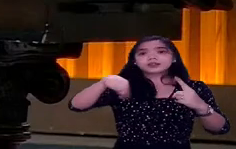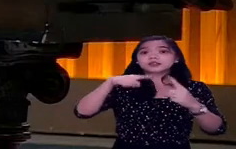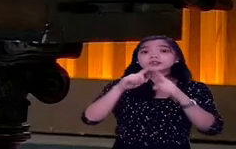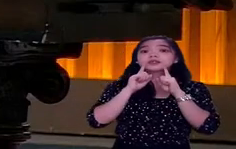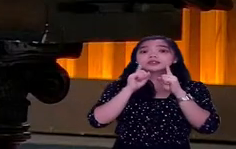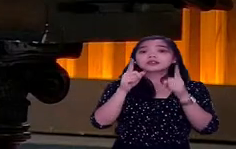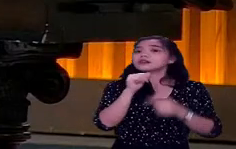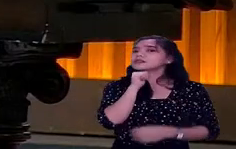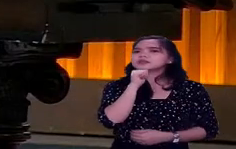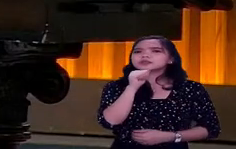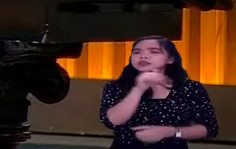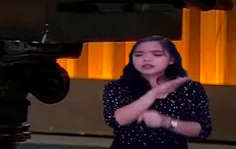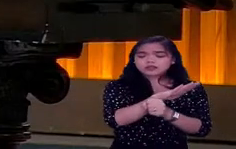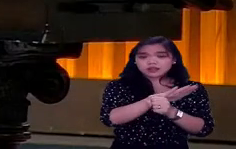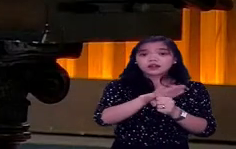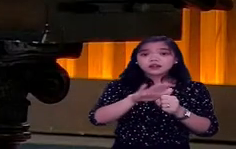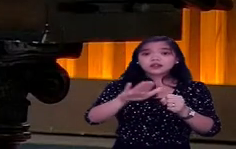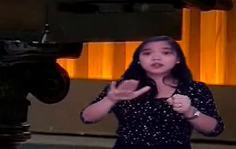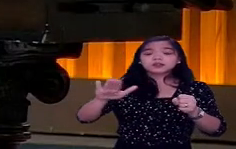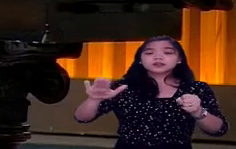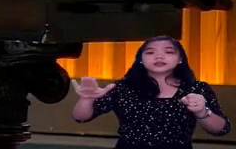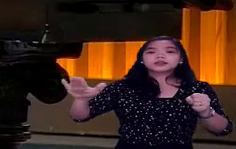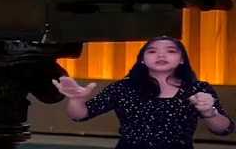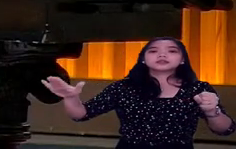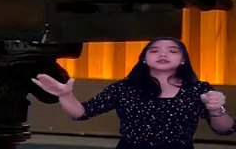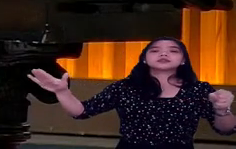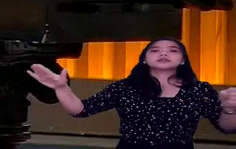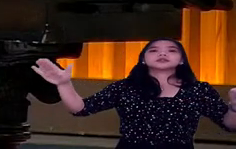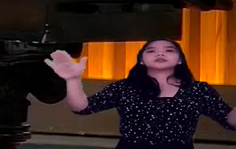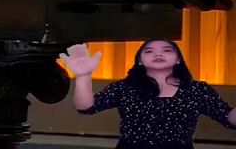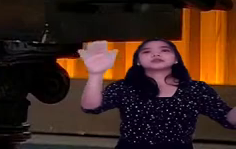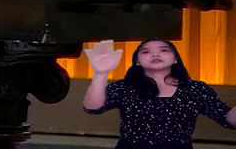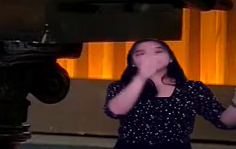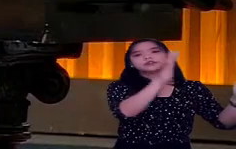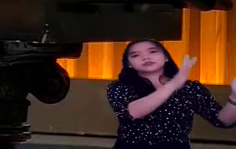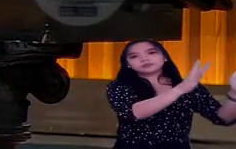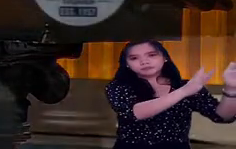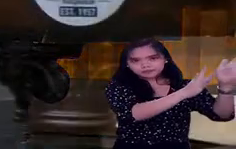enough, when answers aren't enough.